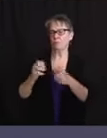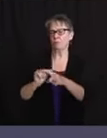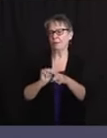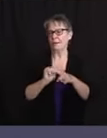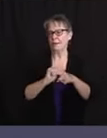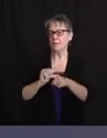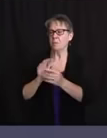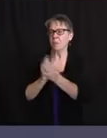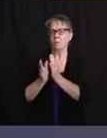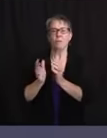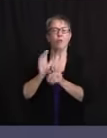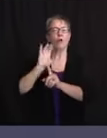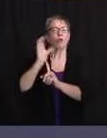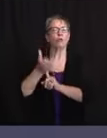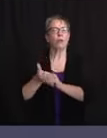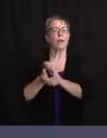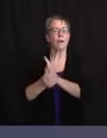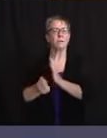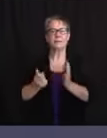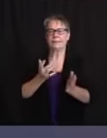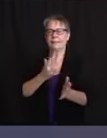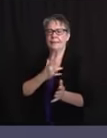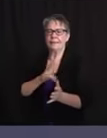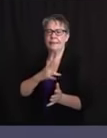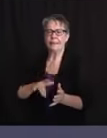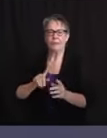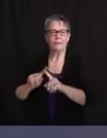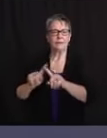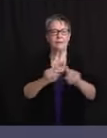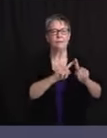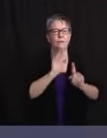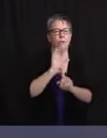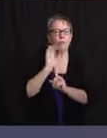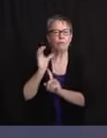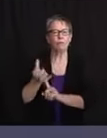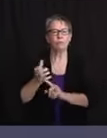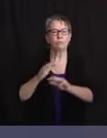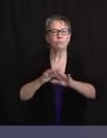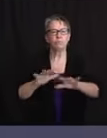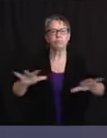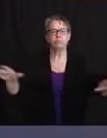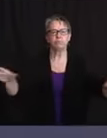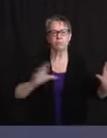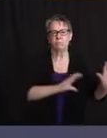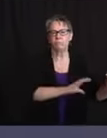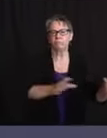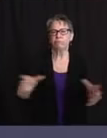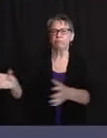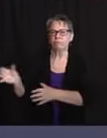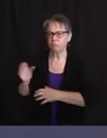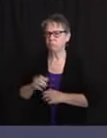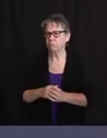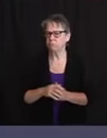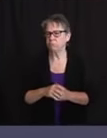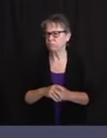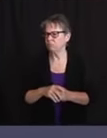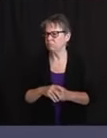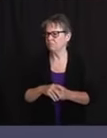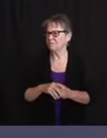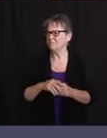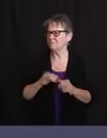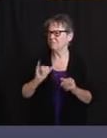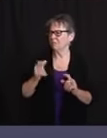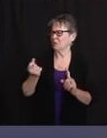with exposed individuals from diverse communities, they have cultural awareness and aptitude. For my daily